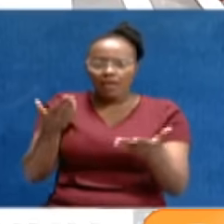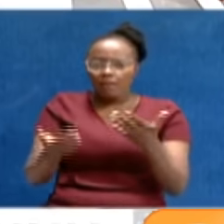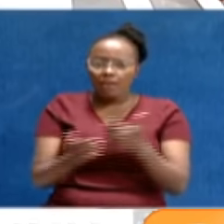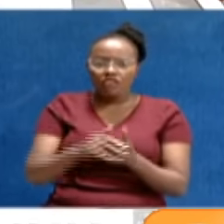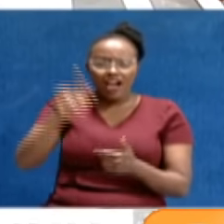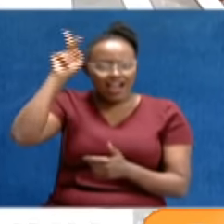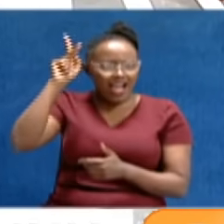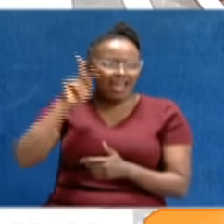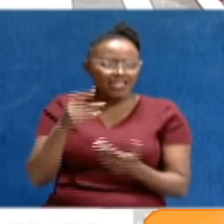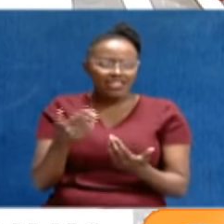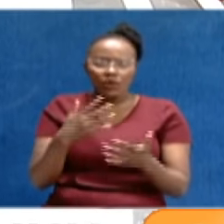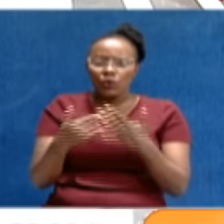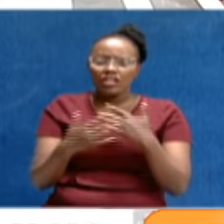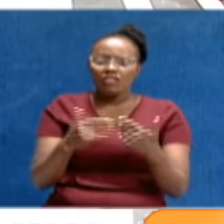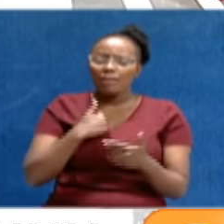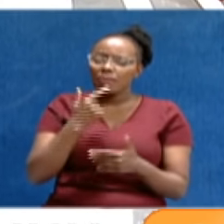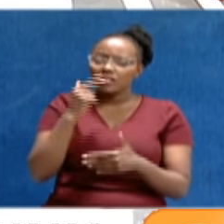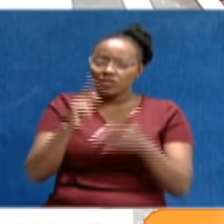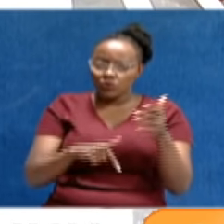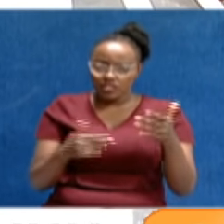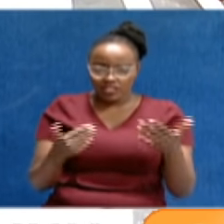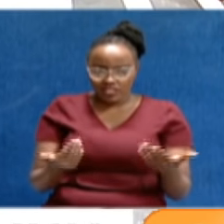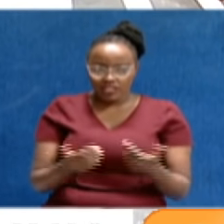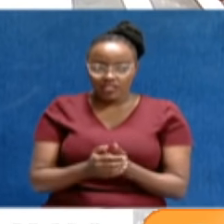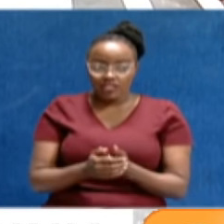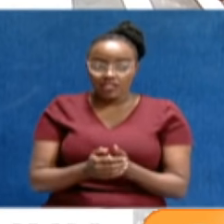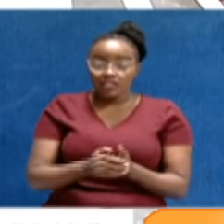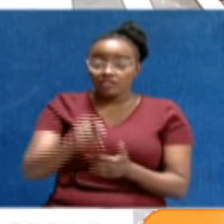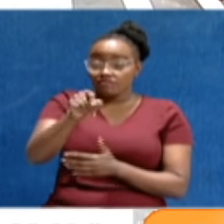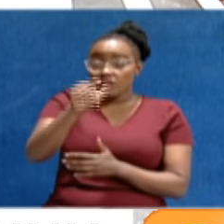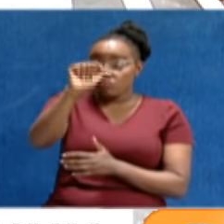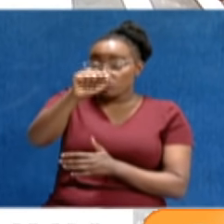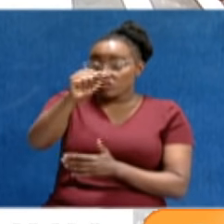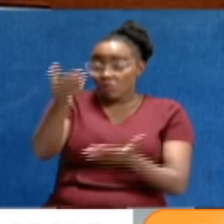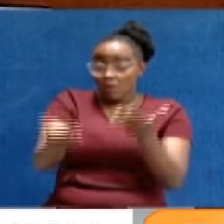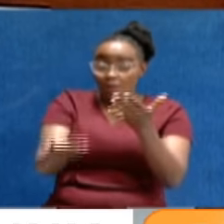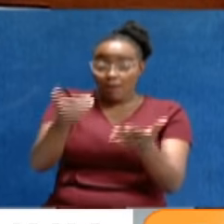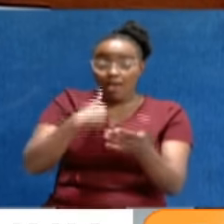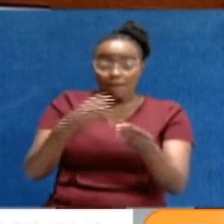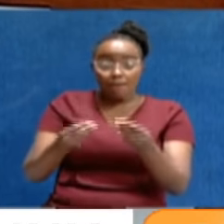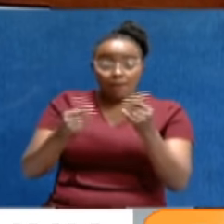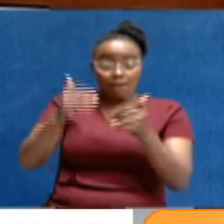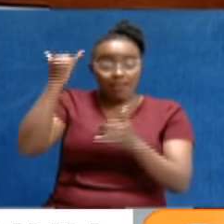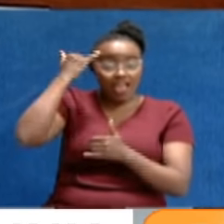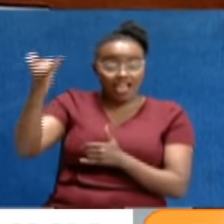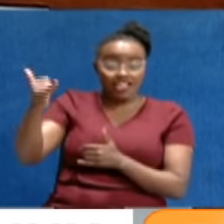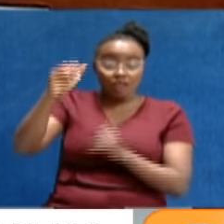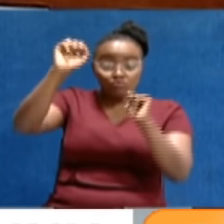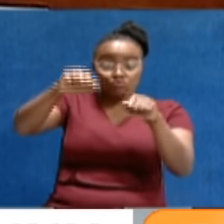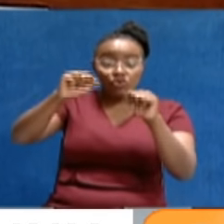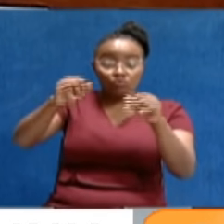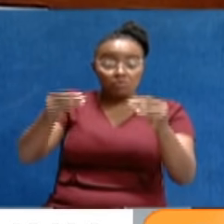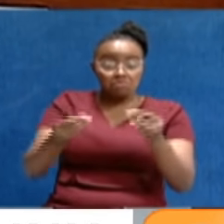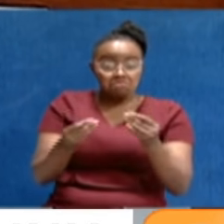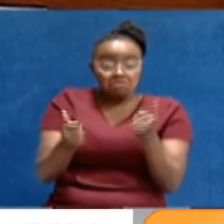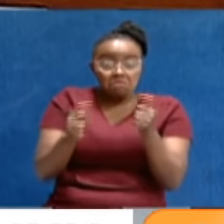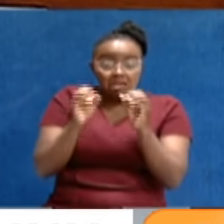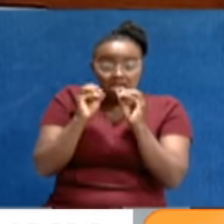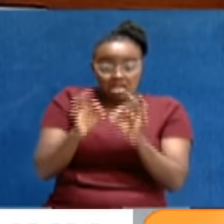else, Karen. So what I'm saying, Jeff, this would have possibly been cured. The idea could have been